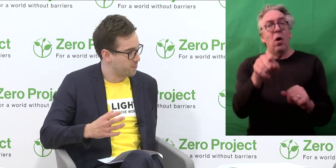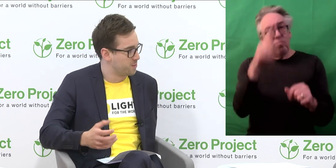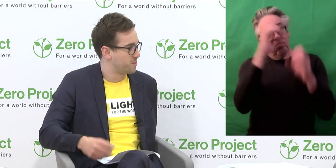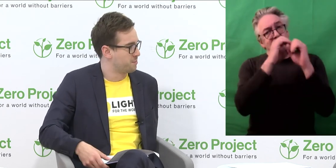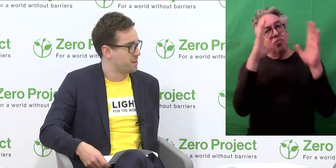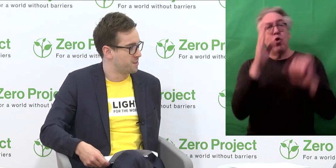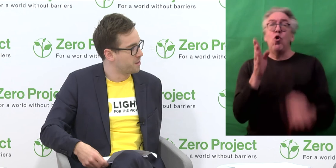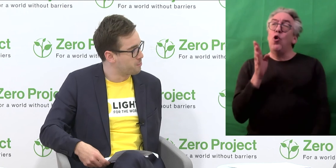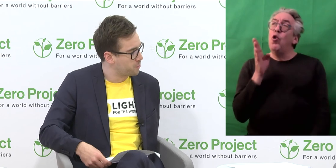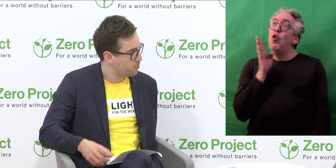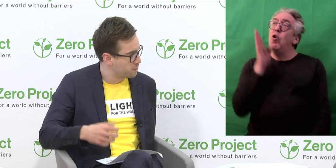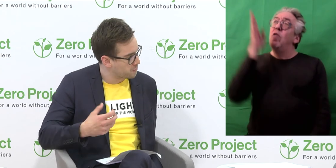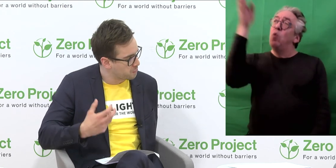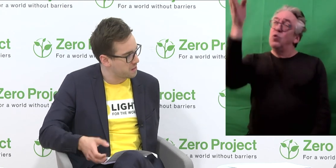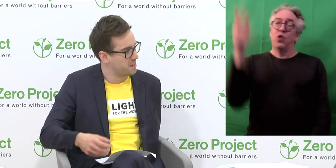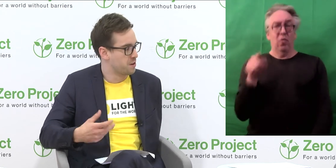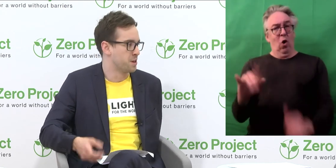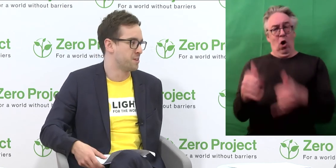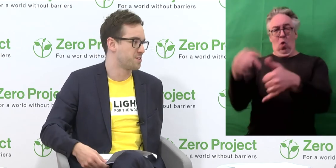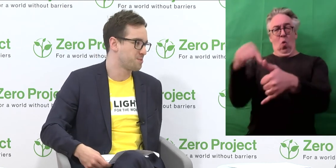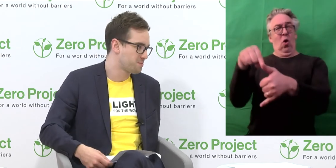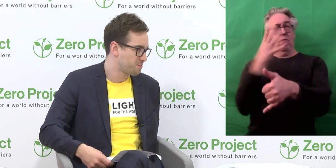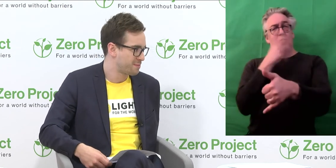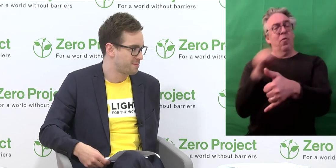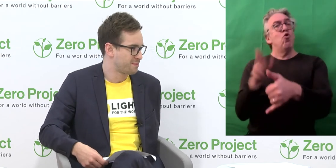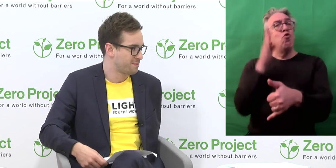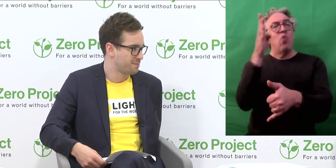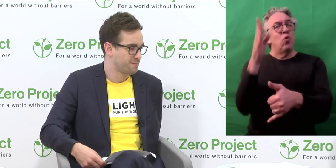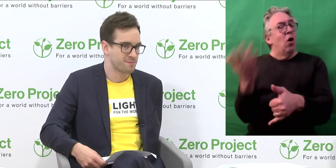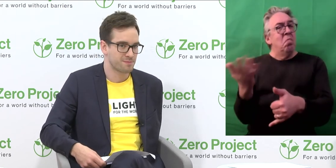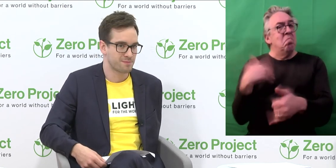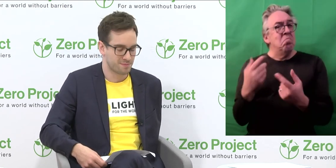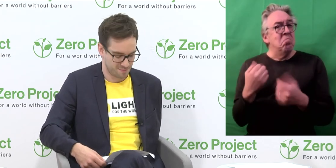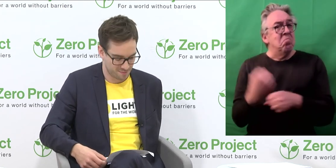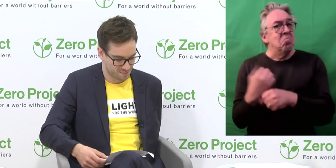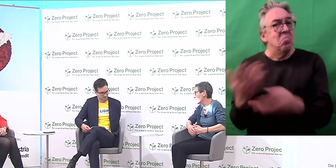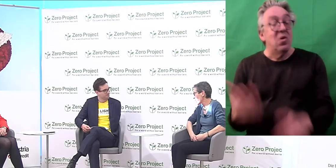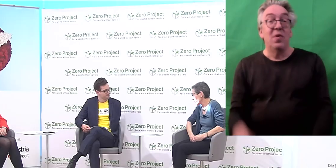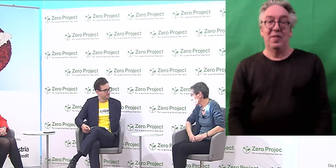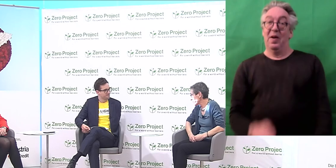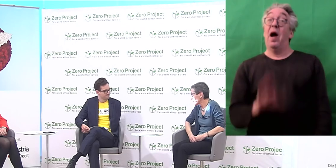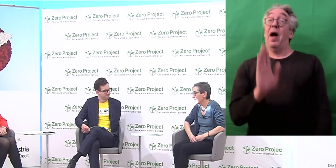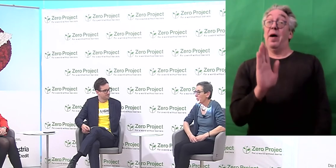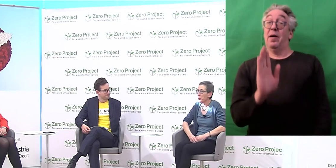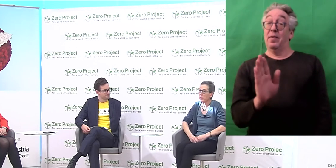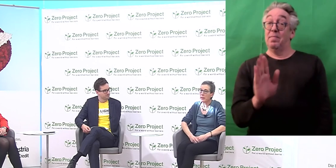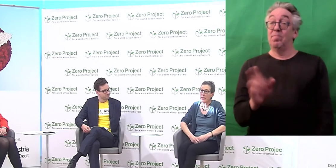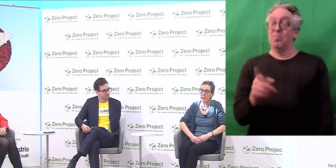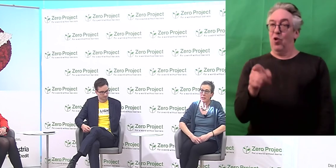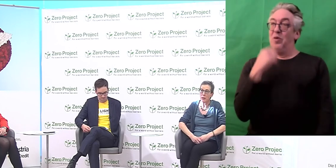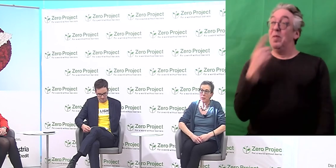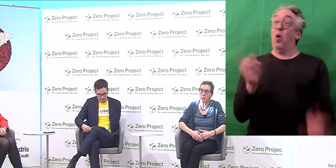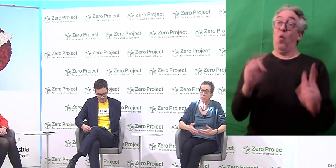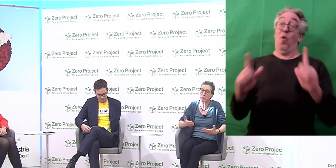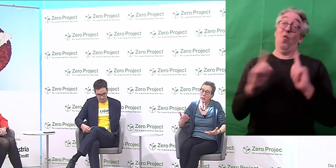of this amazing award. What will await us? What will wait? Wait is the right word. We will